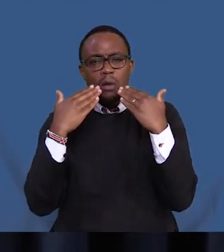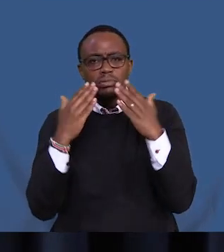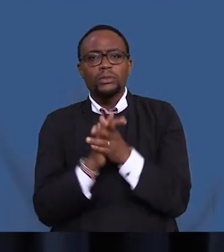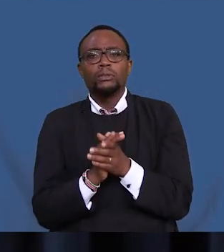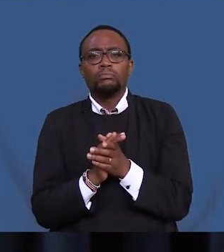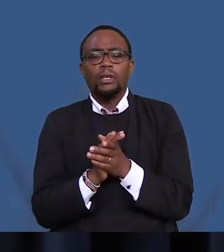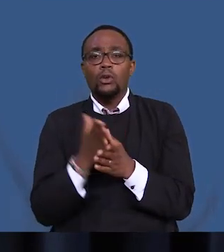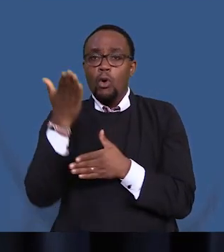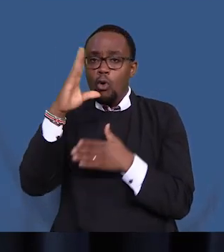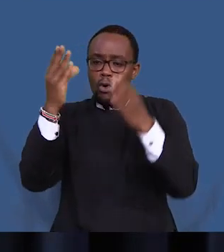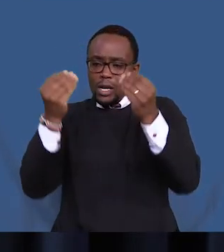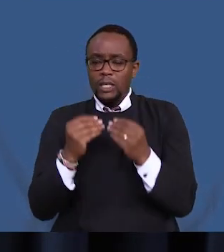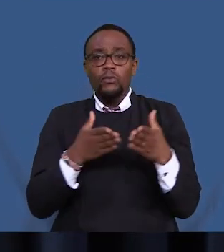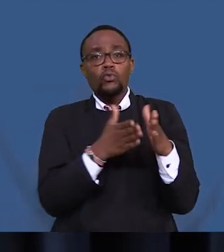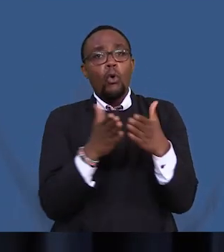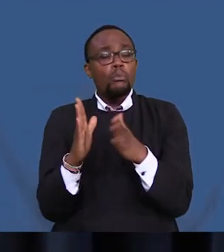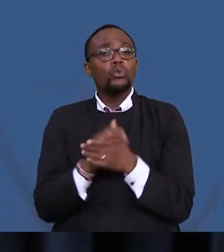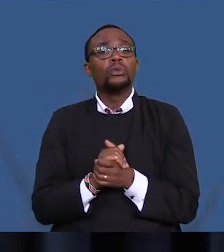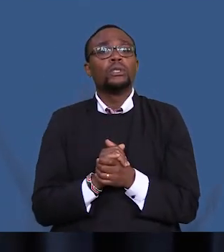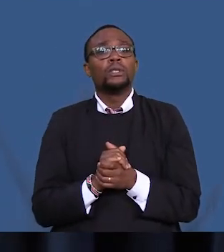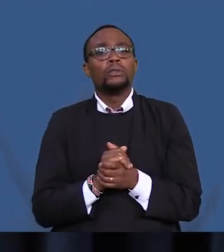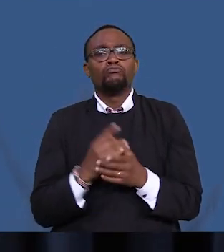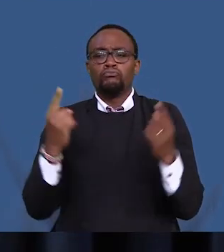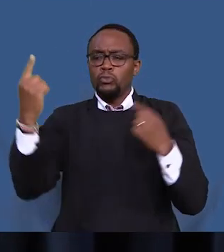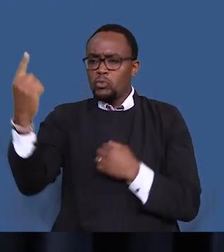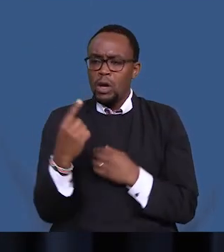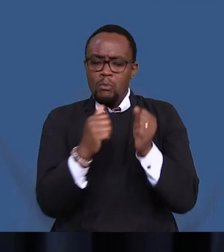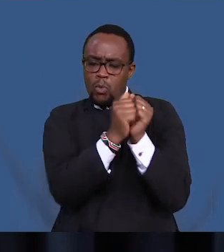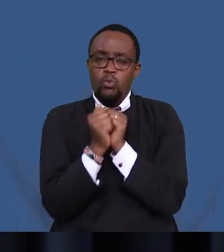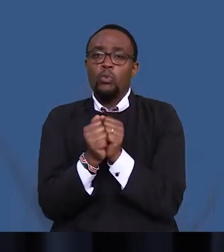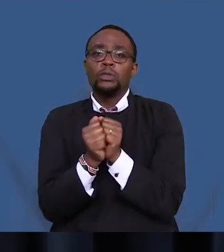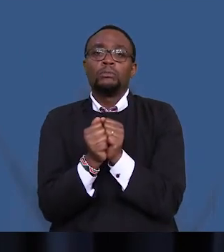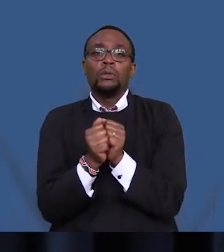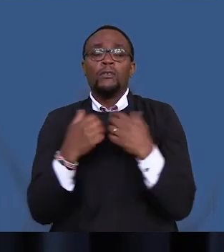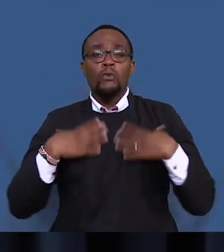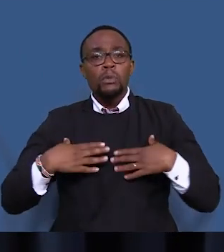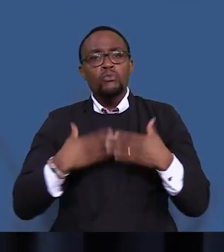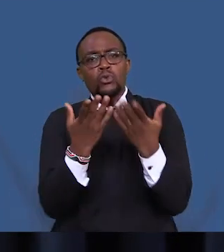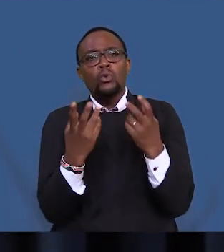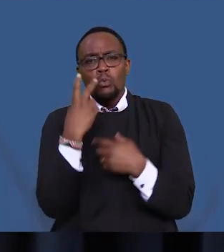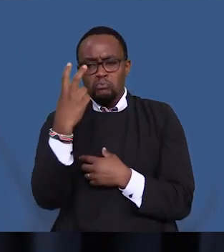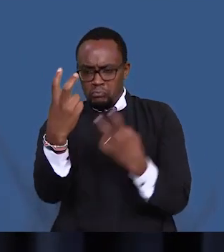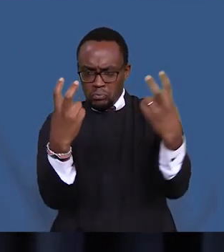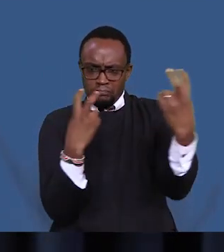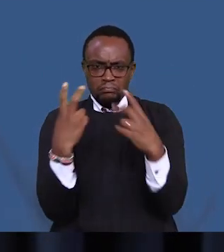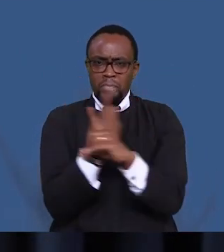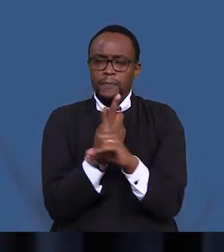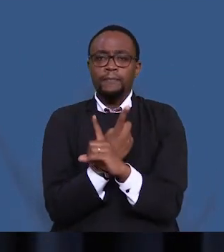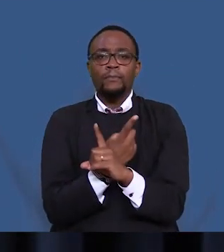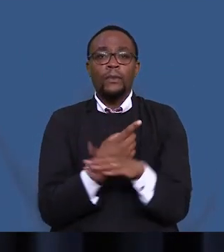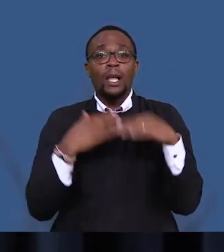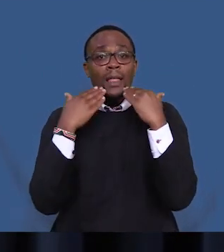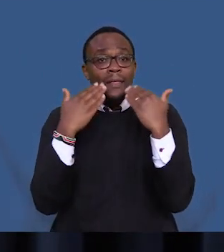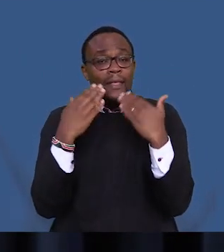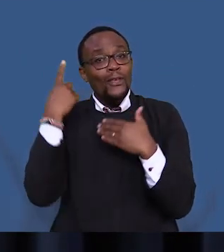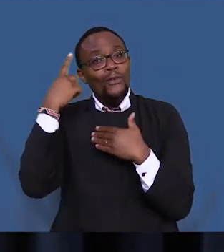very fact that God has given us an opportunity to come and worship him. And for you who are watching us, we want to